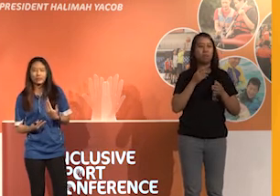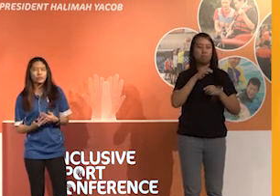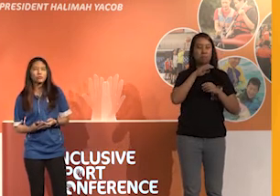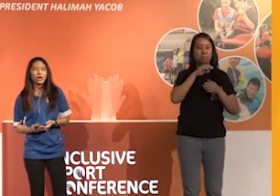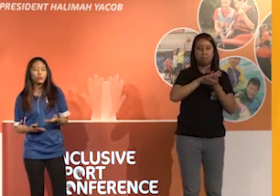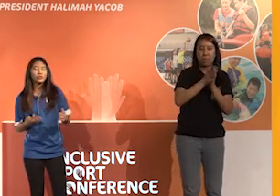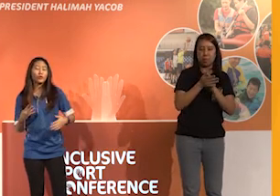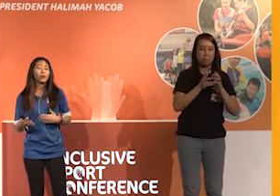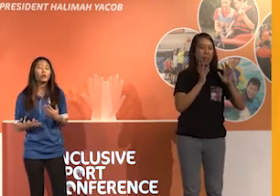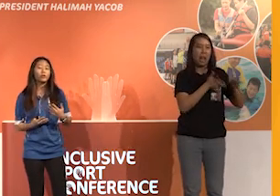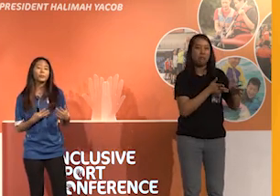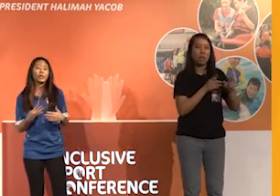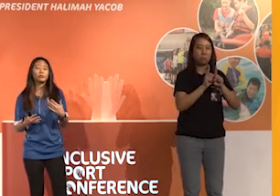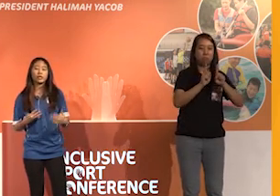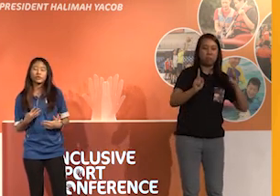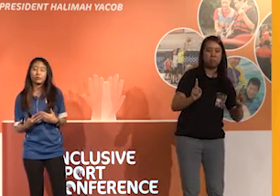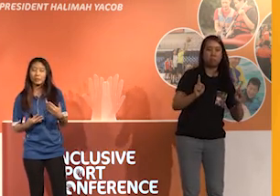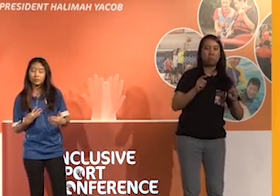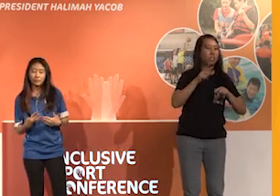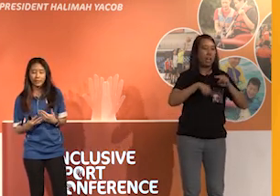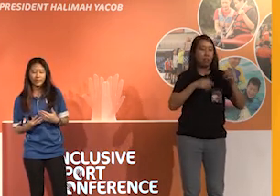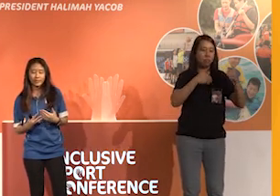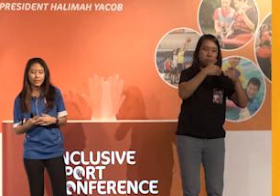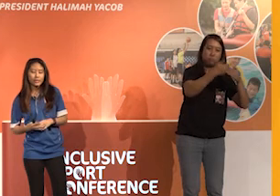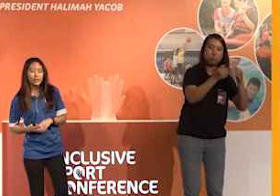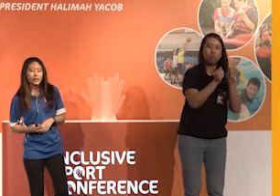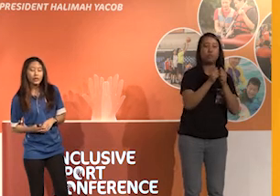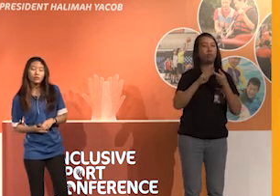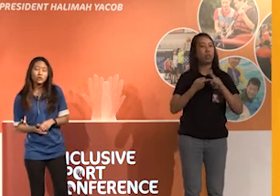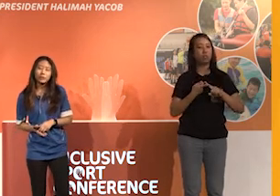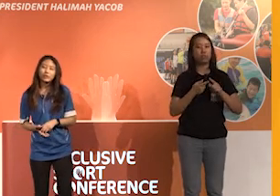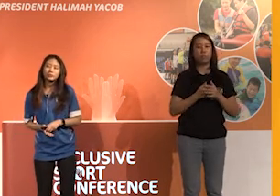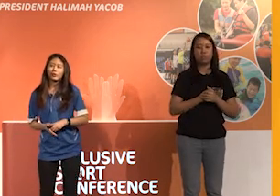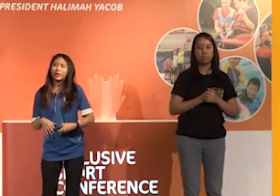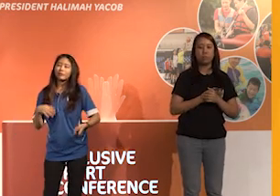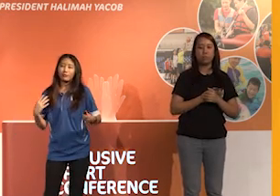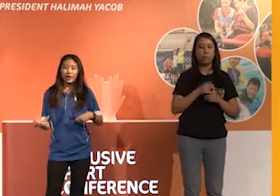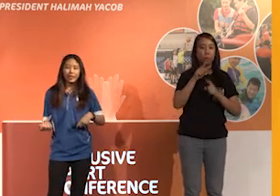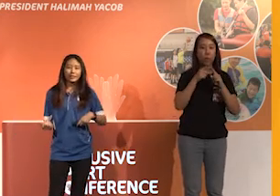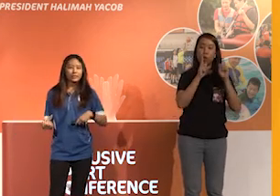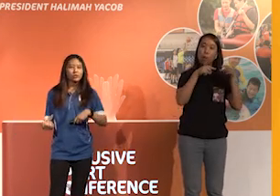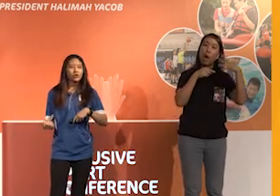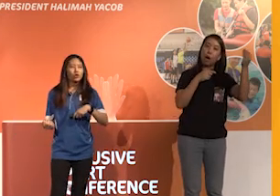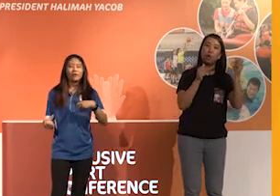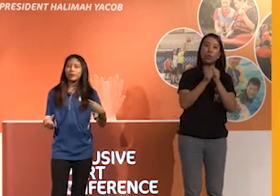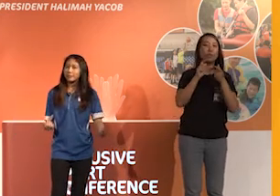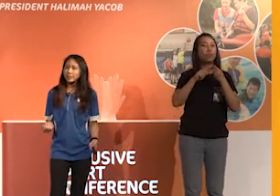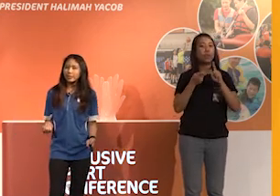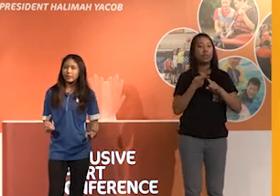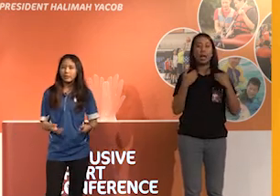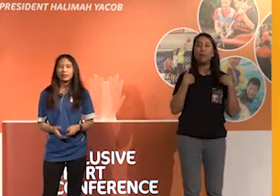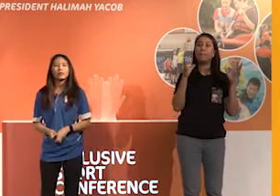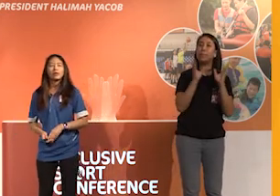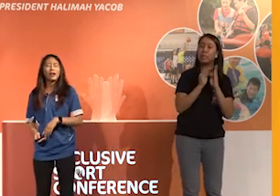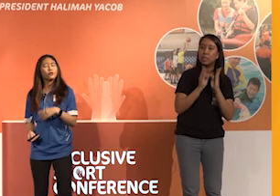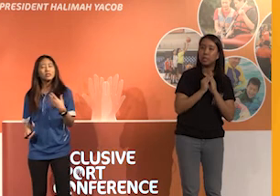behind. So I always worry about not being able to catch up with my schoolmates. And also because when going out with friends or having a